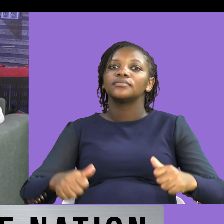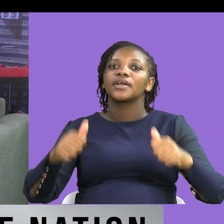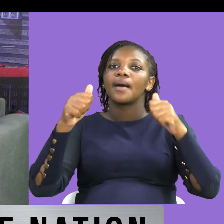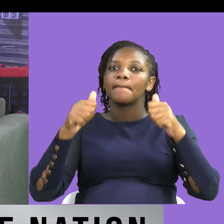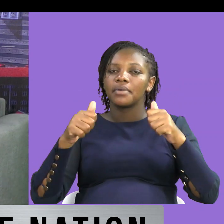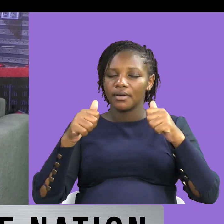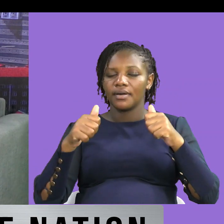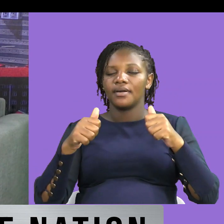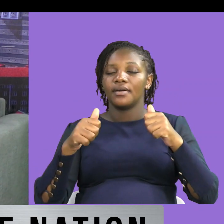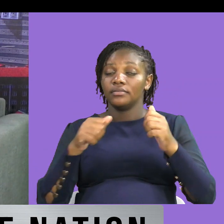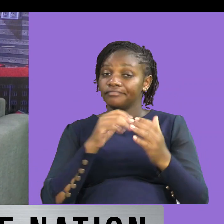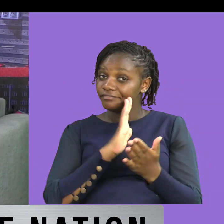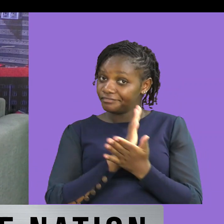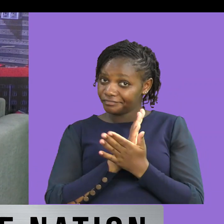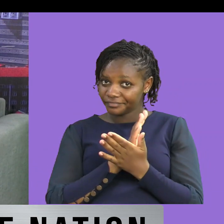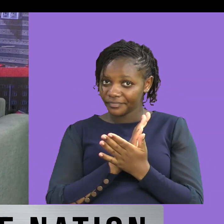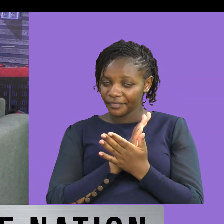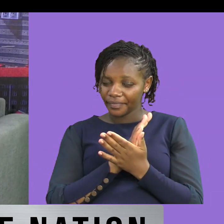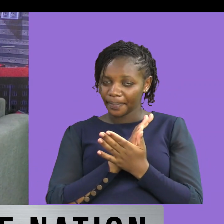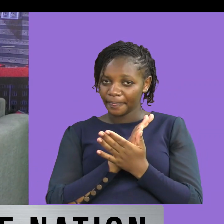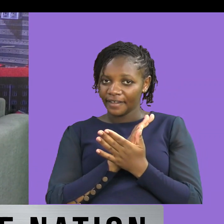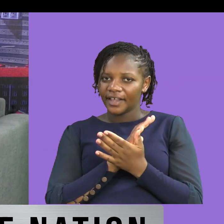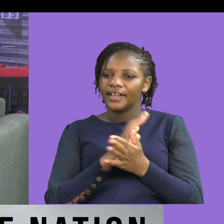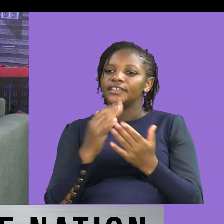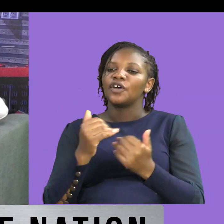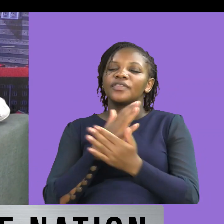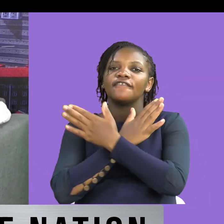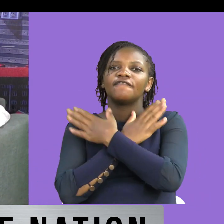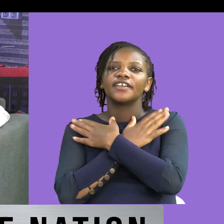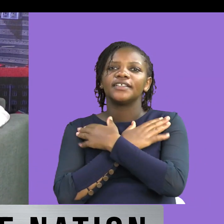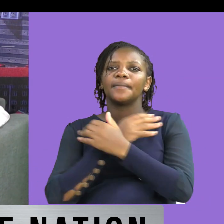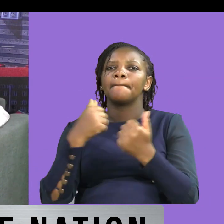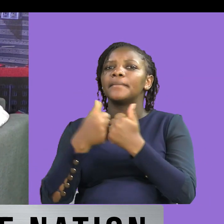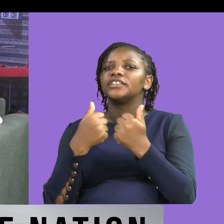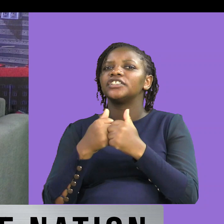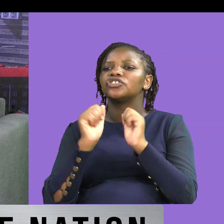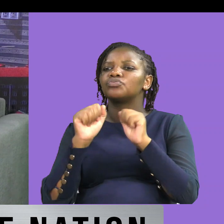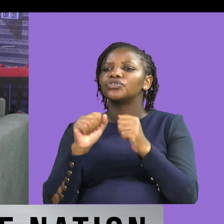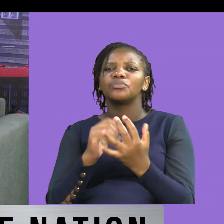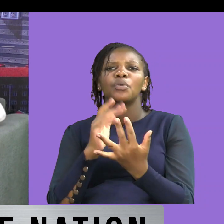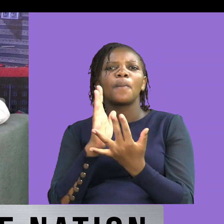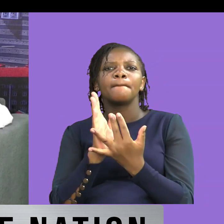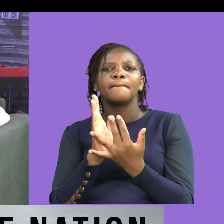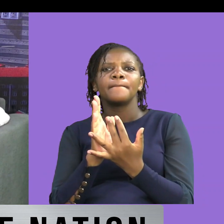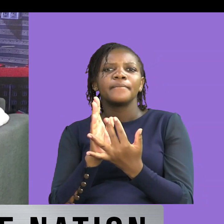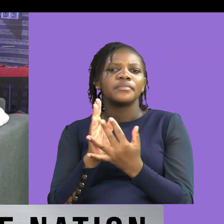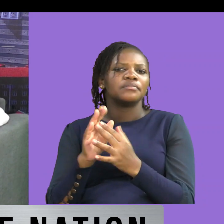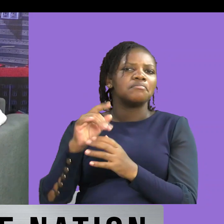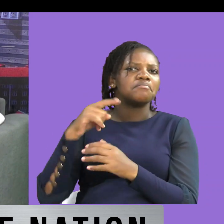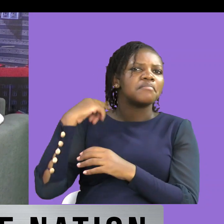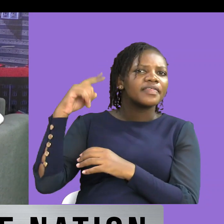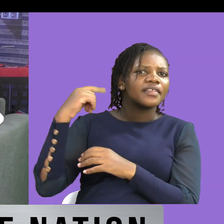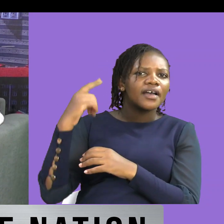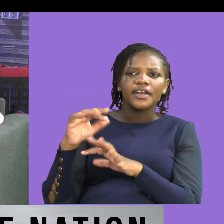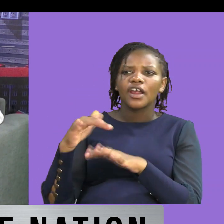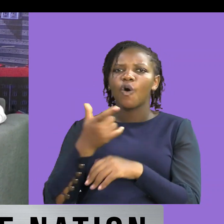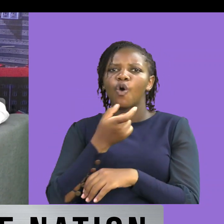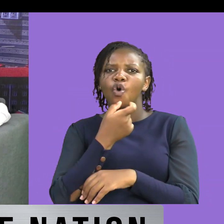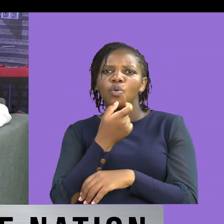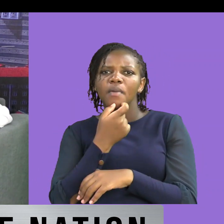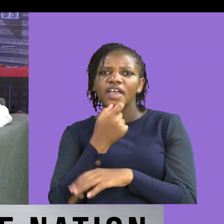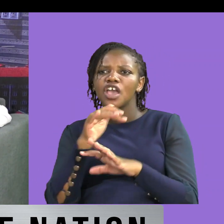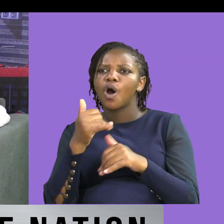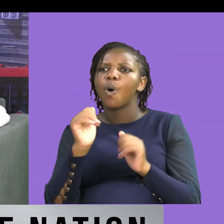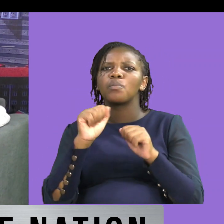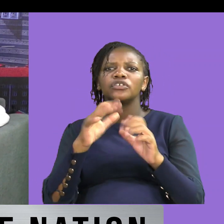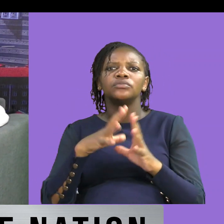should they be playing, these matches, build-up matches with? Right. Should they go and play Mathare United or Gor Mahia, or maybe they